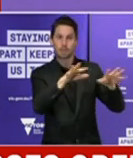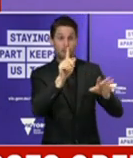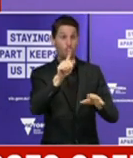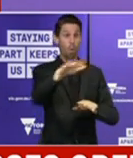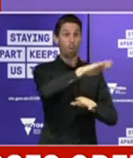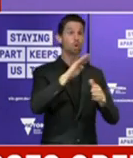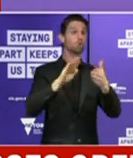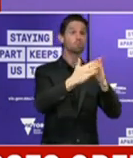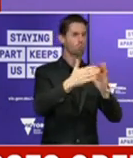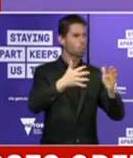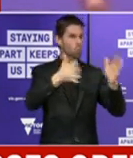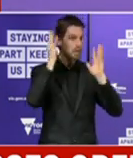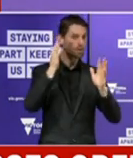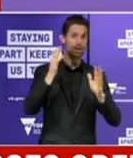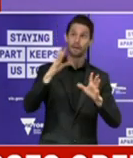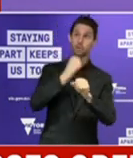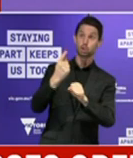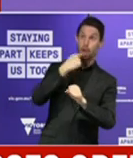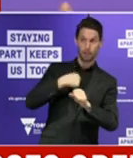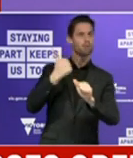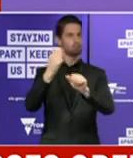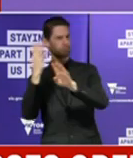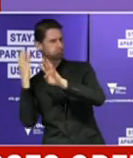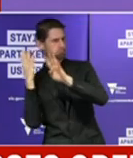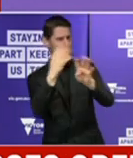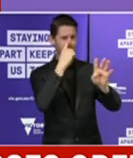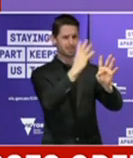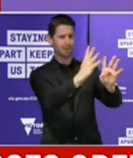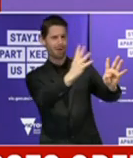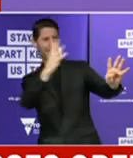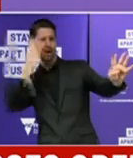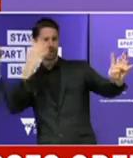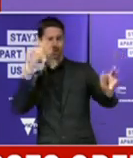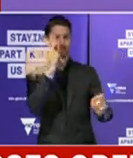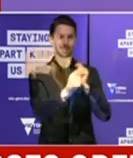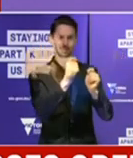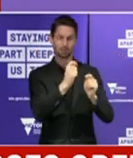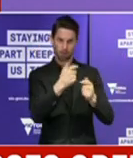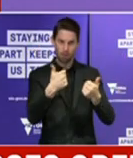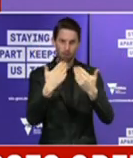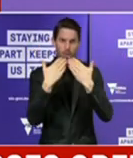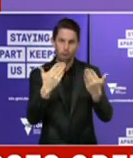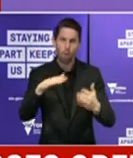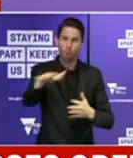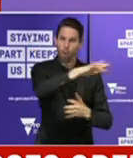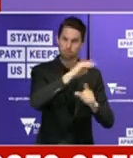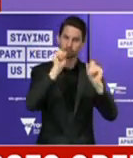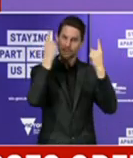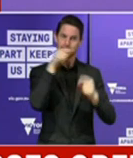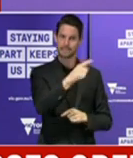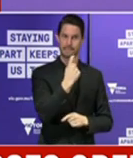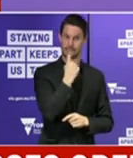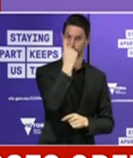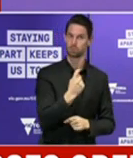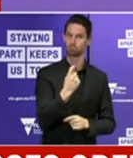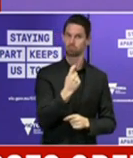tested as part of our public health response to keep their family and every family safe, it is a deeply, deeply impressive